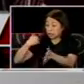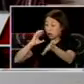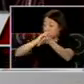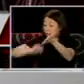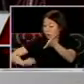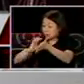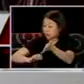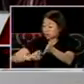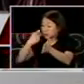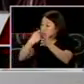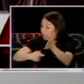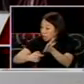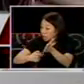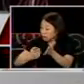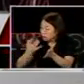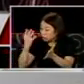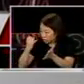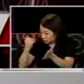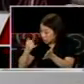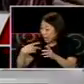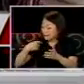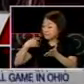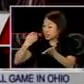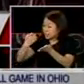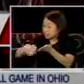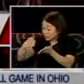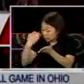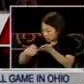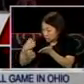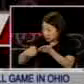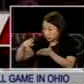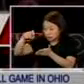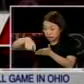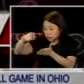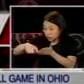were expenses which were supposed to have been liquidated in the payroll.